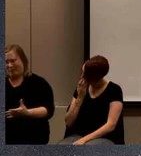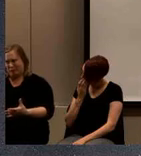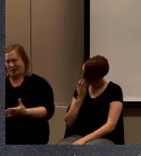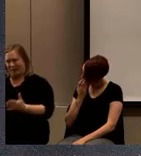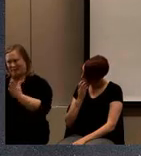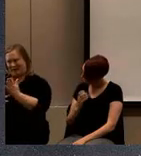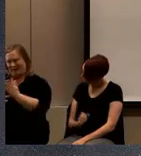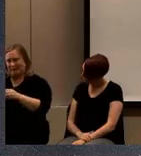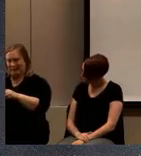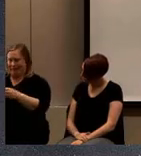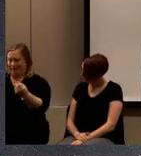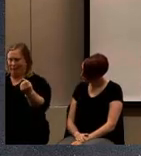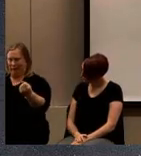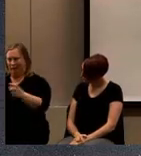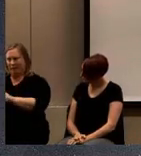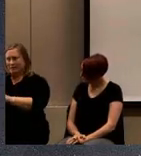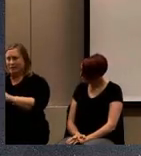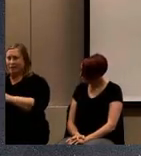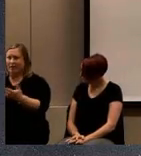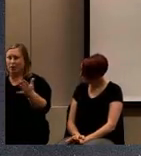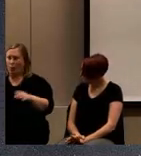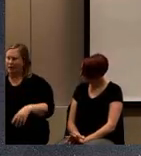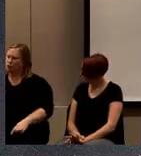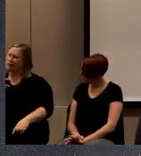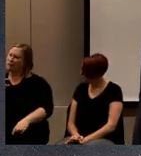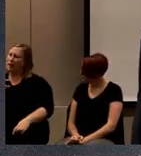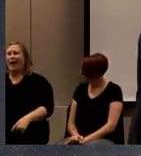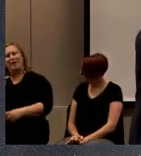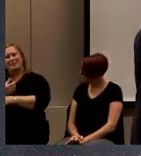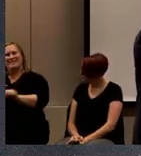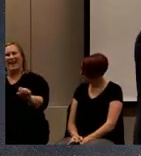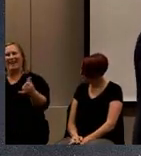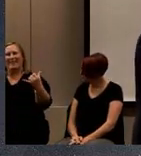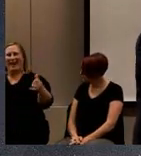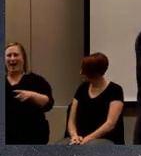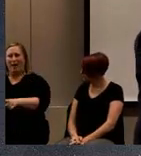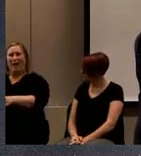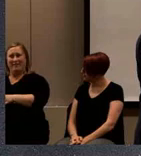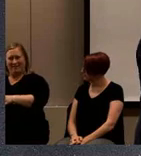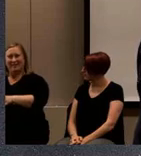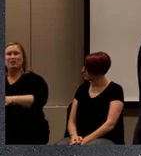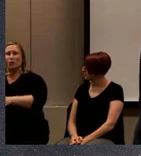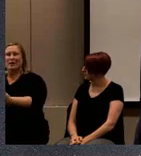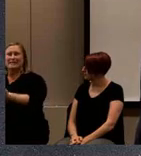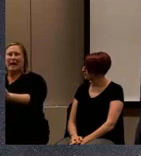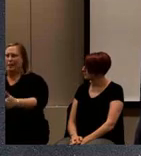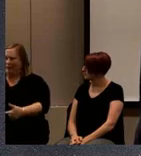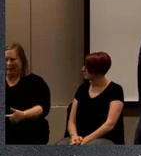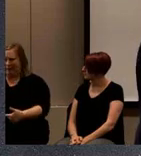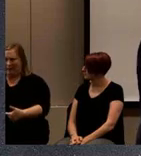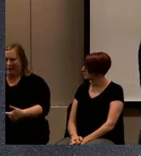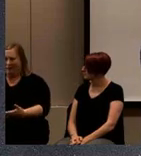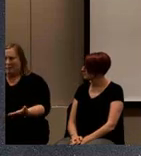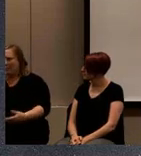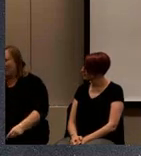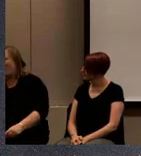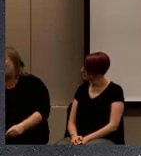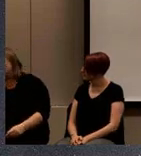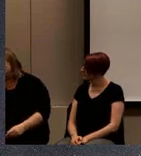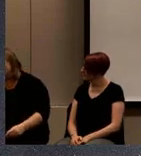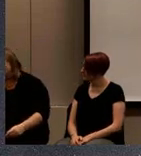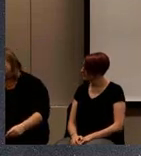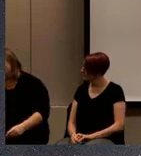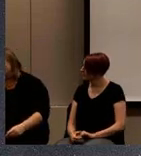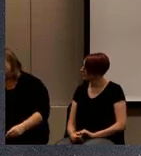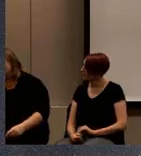vehicles, so that they don't get into a false sense of security thinking that they have a feature that's going to stop them if the person in front of them stops, when